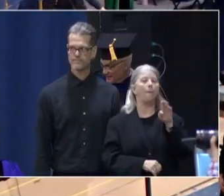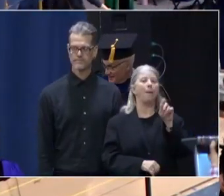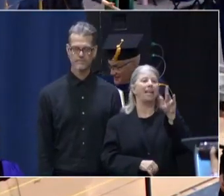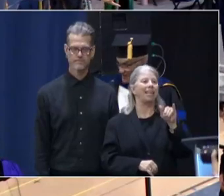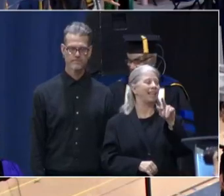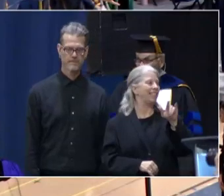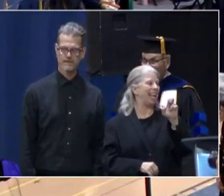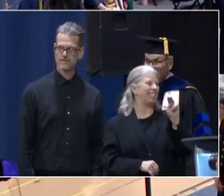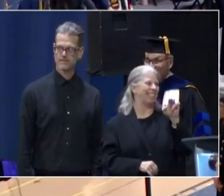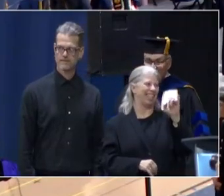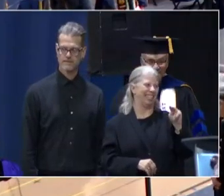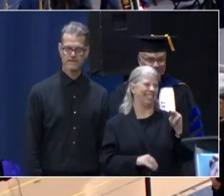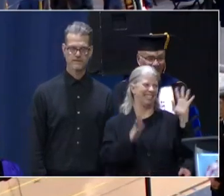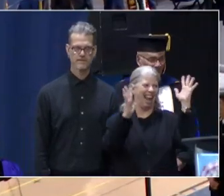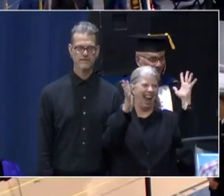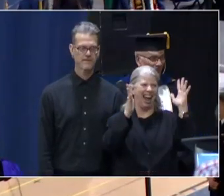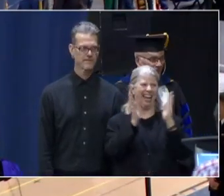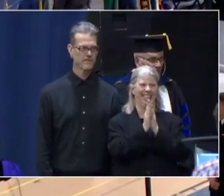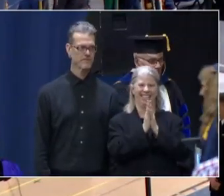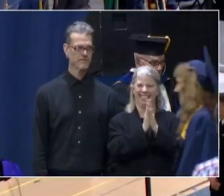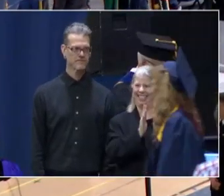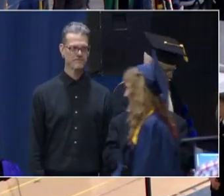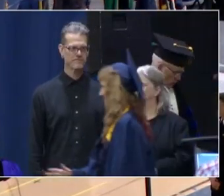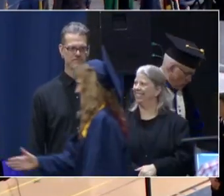Becky Zanson.